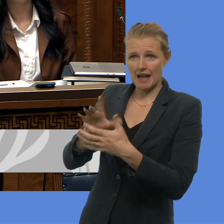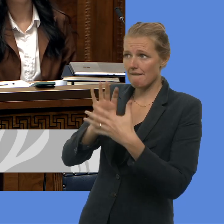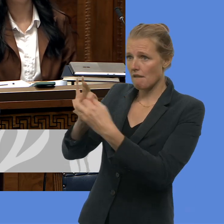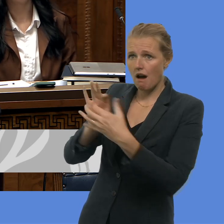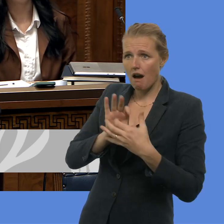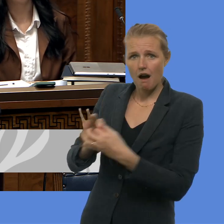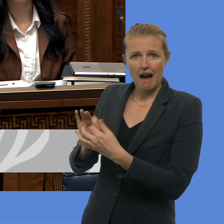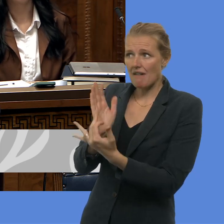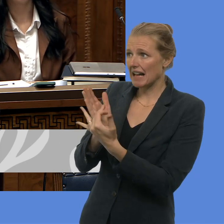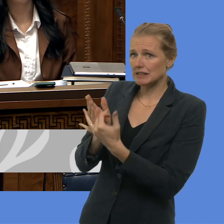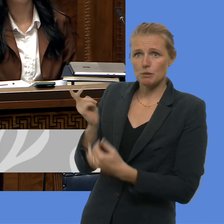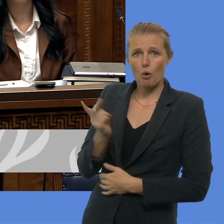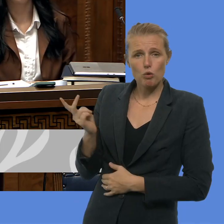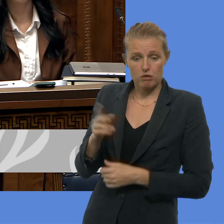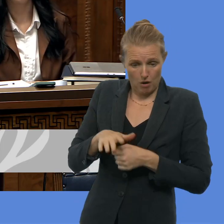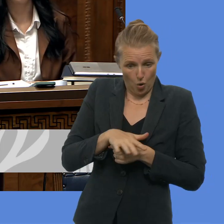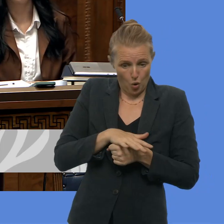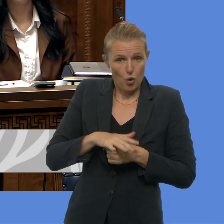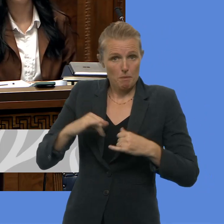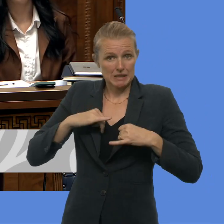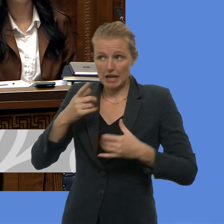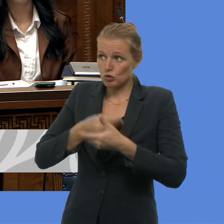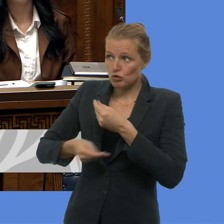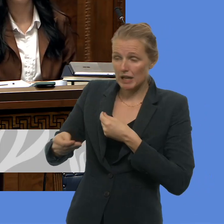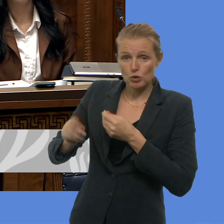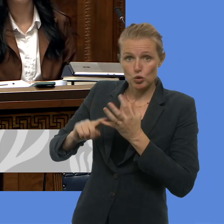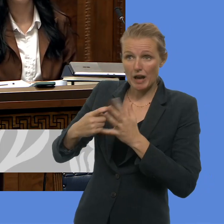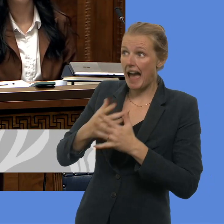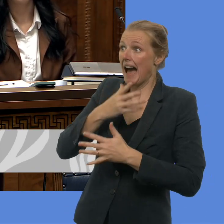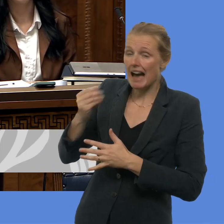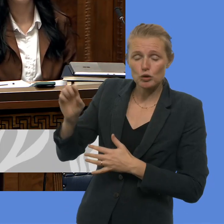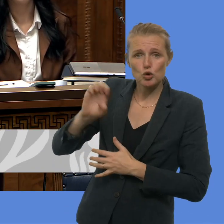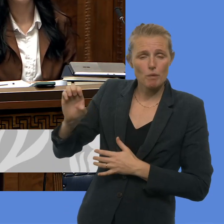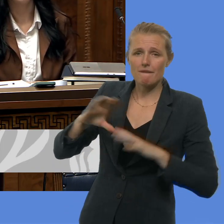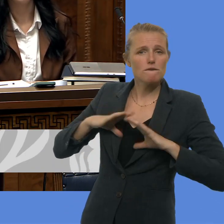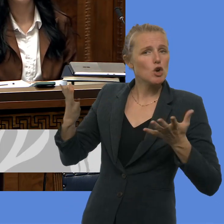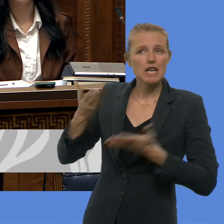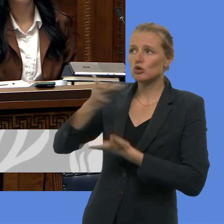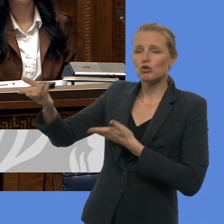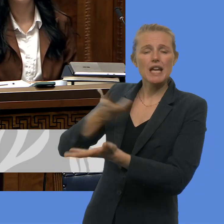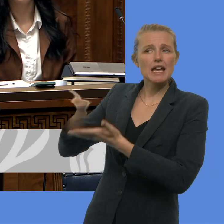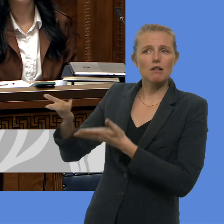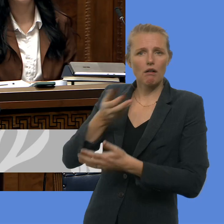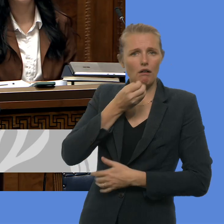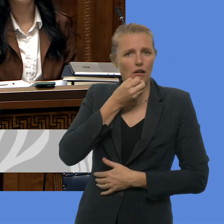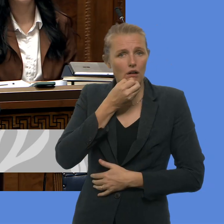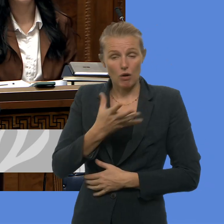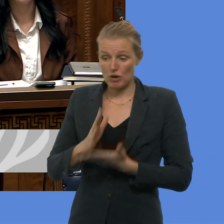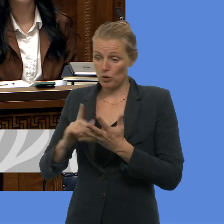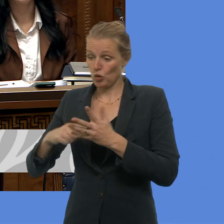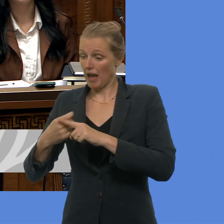access for our local businesses in terms of trade freely with both the EU and the British markets, two of the world's